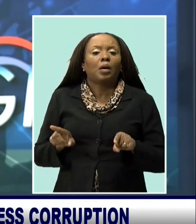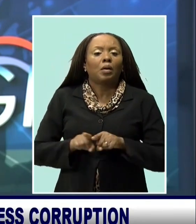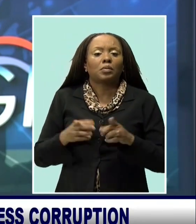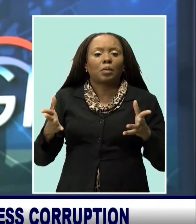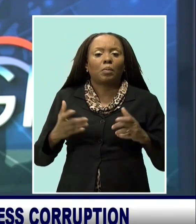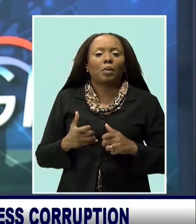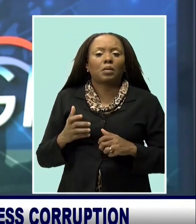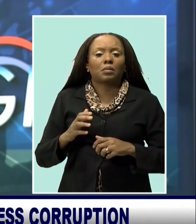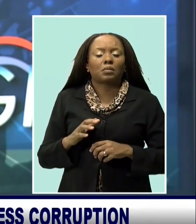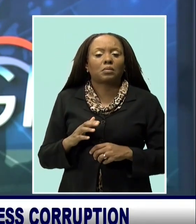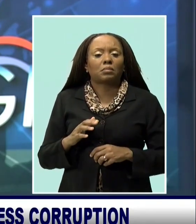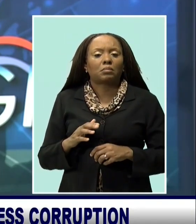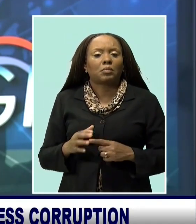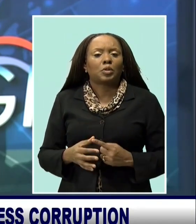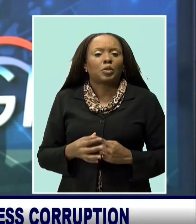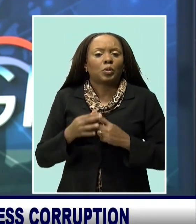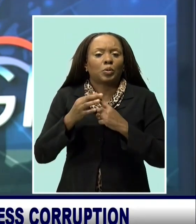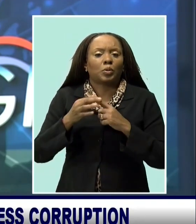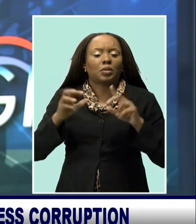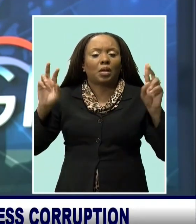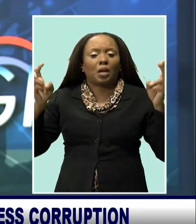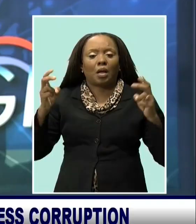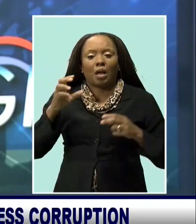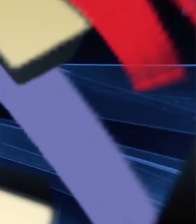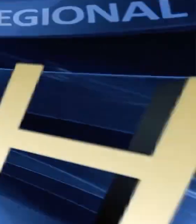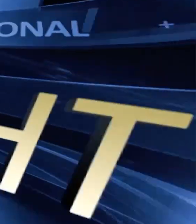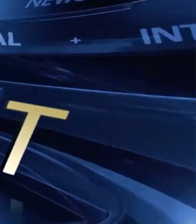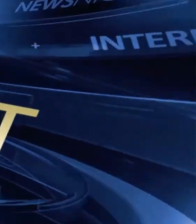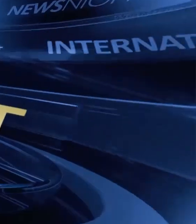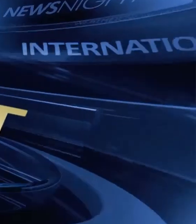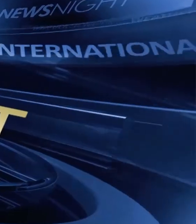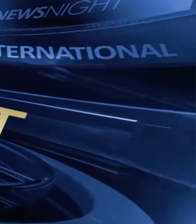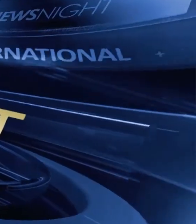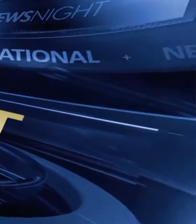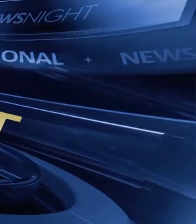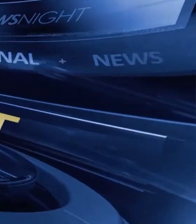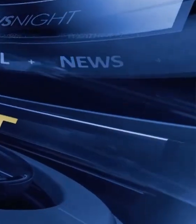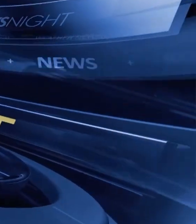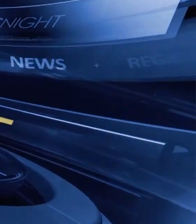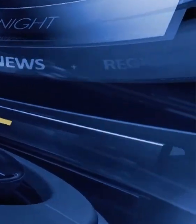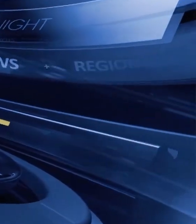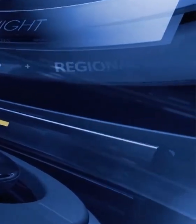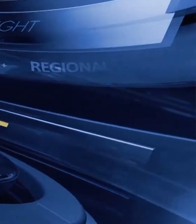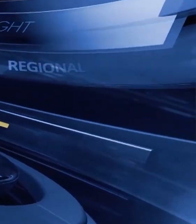of a post of a contractor general in Barbados.